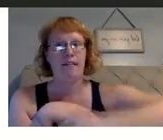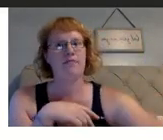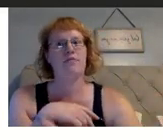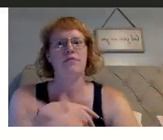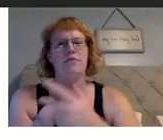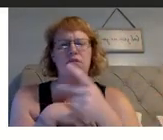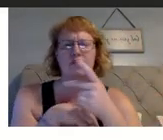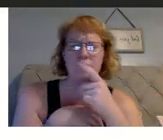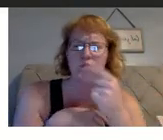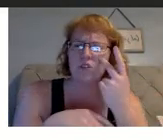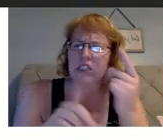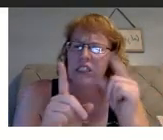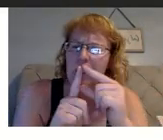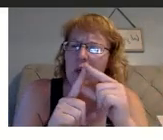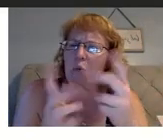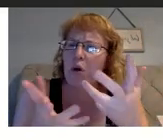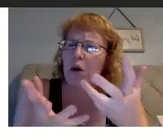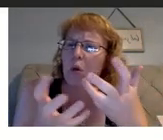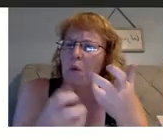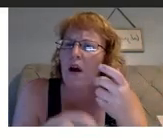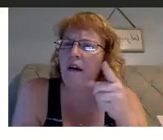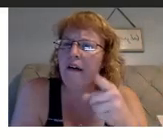Ooh, who sees the word want in there?